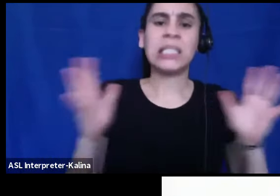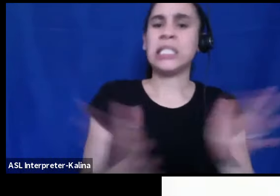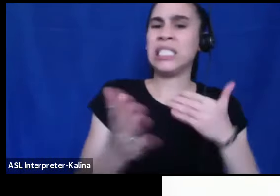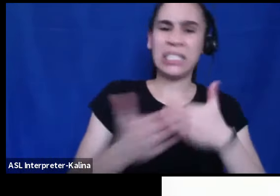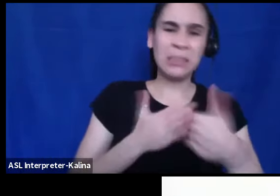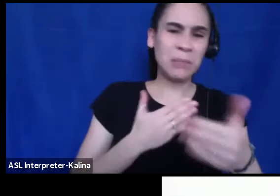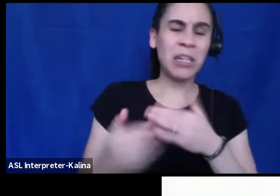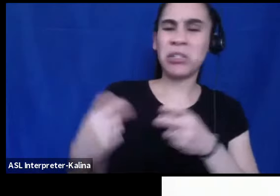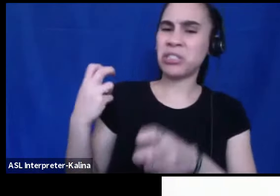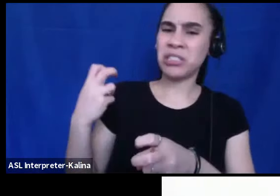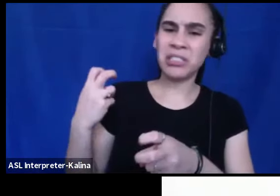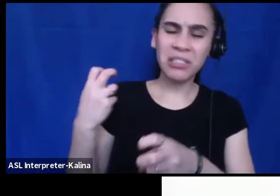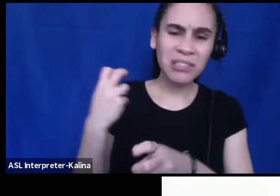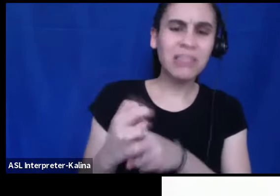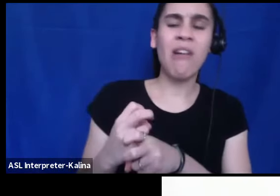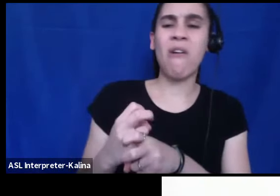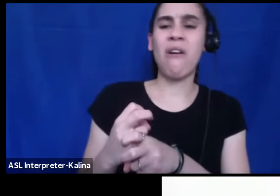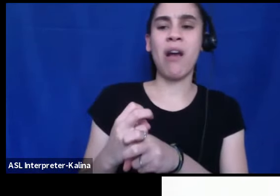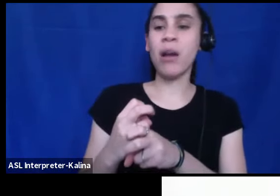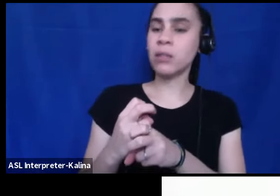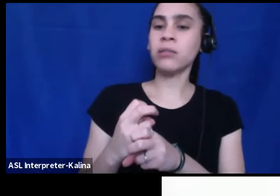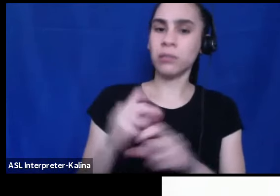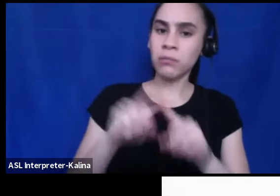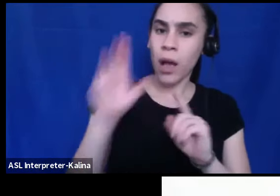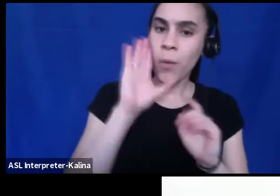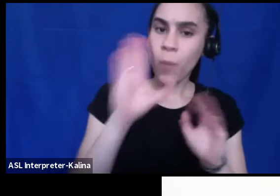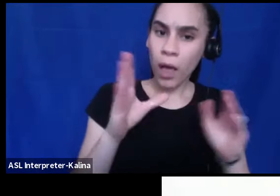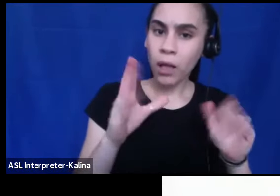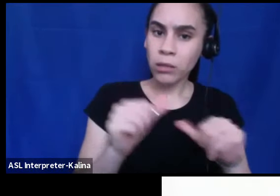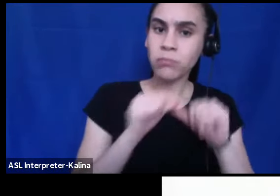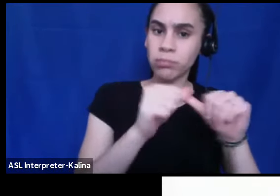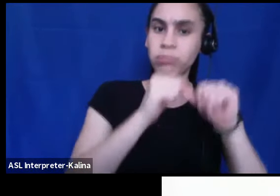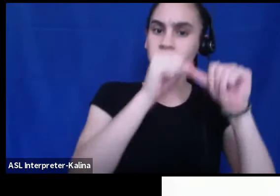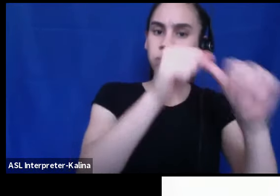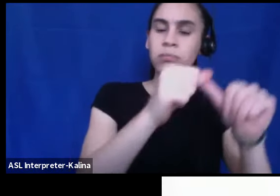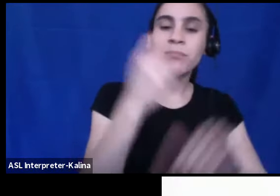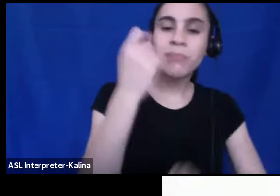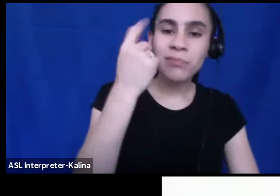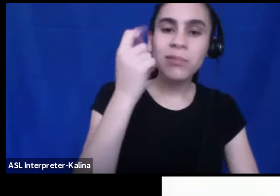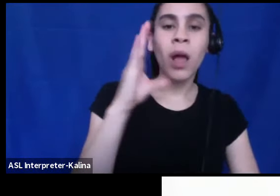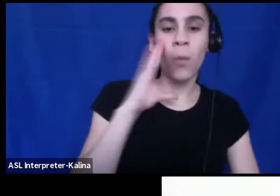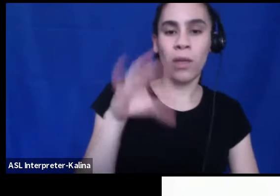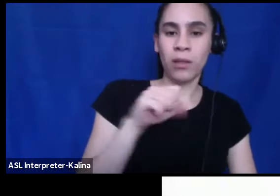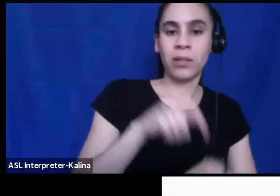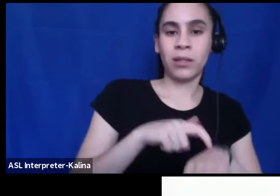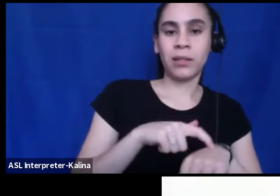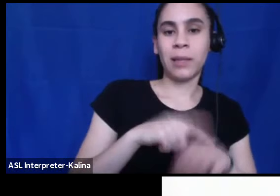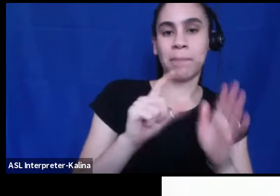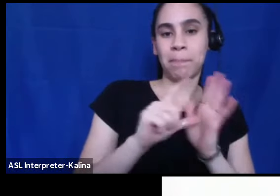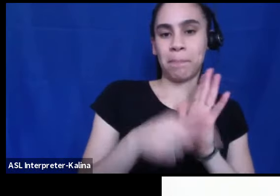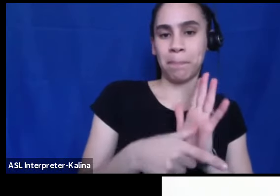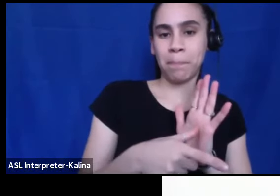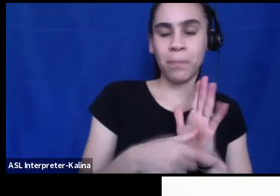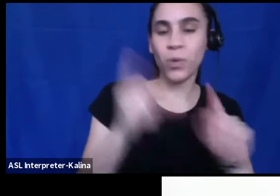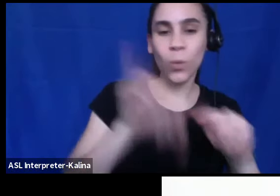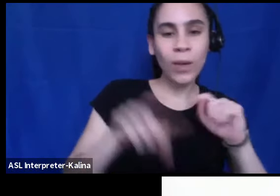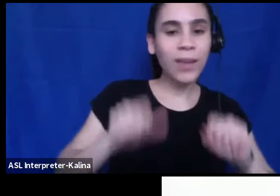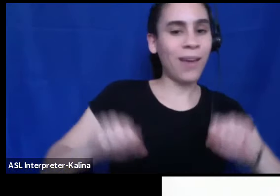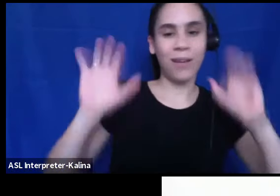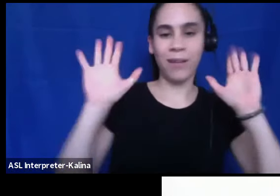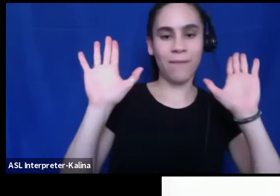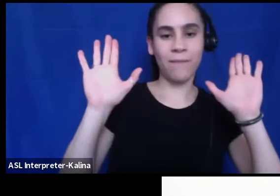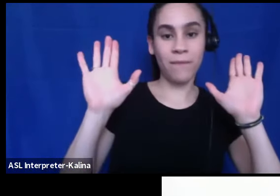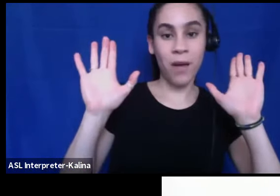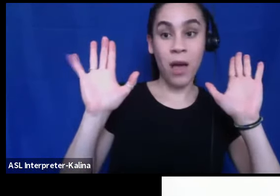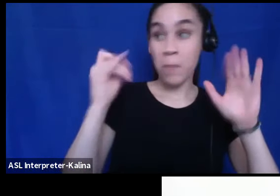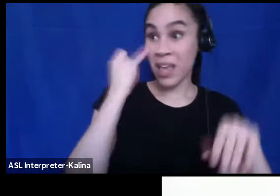but know that you will move things forward. Things will move forward. It just takes time. And you can't give up, because what if somebody